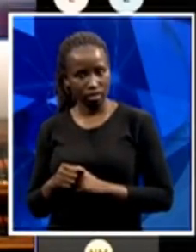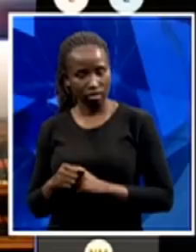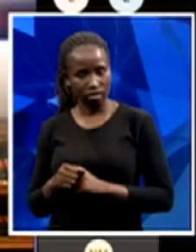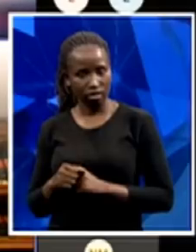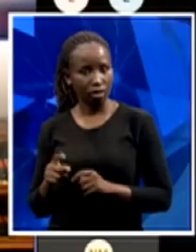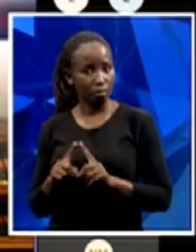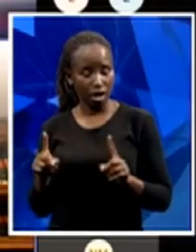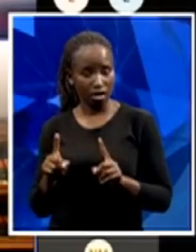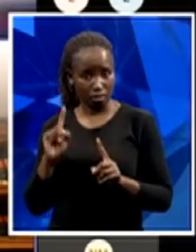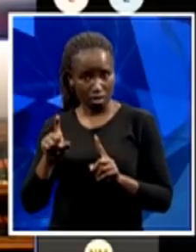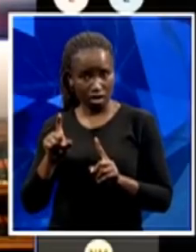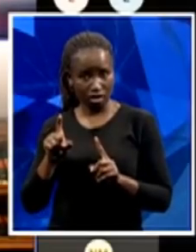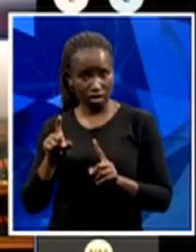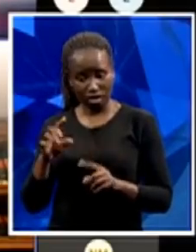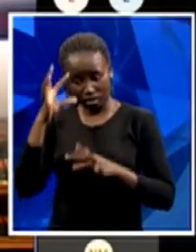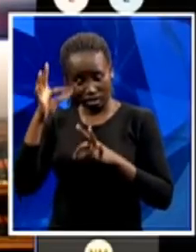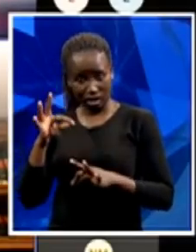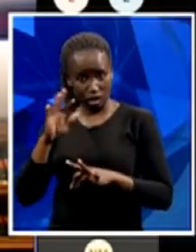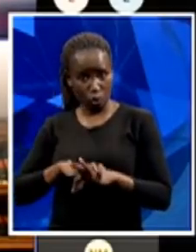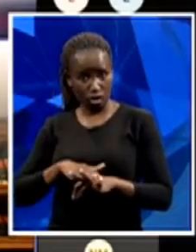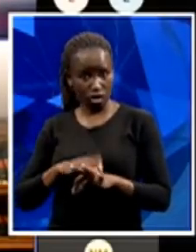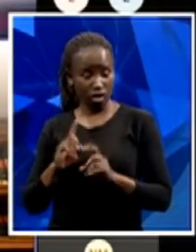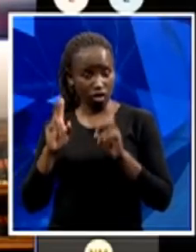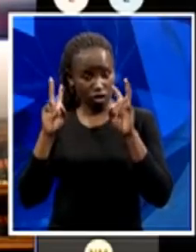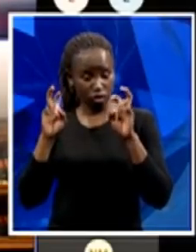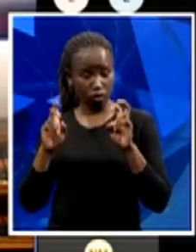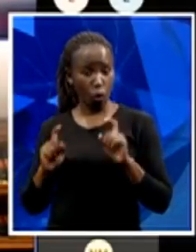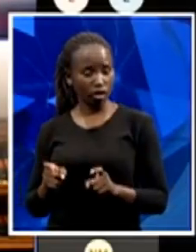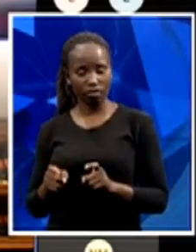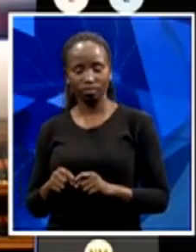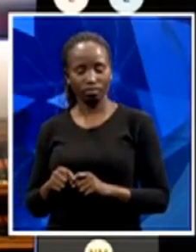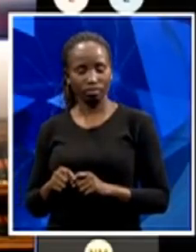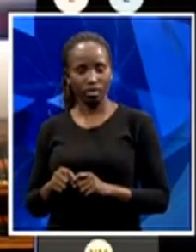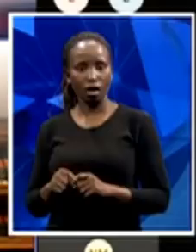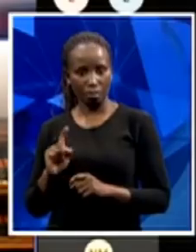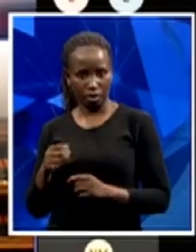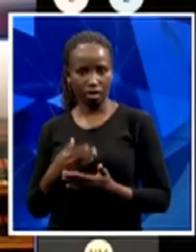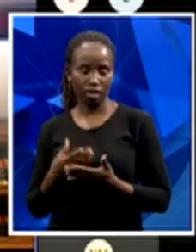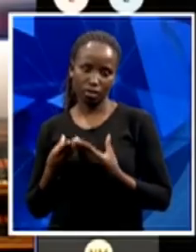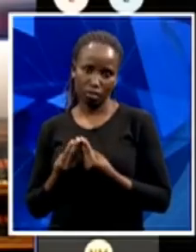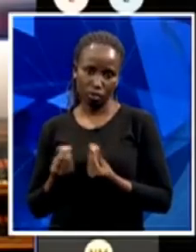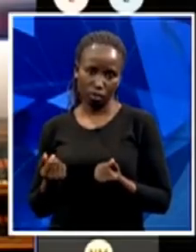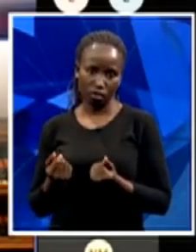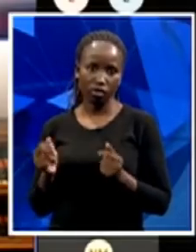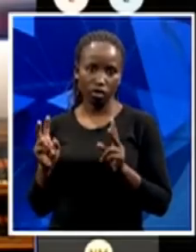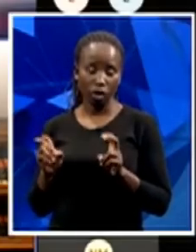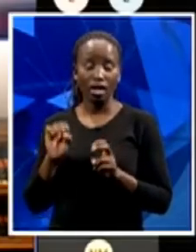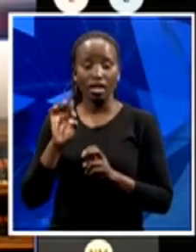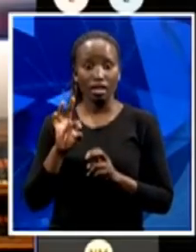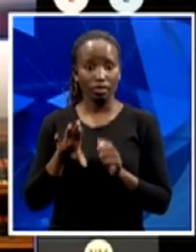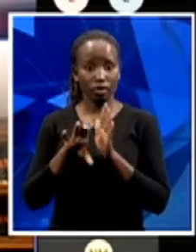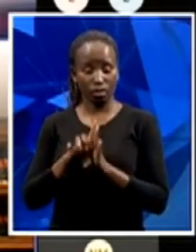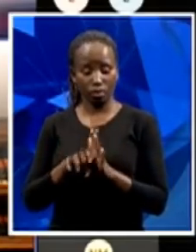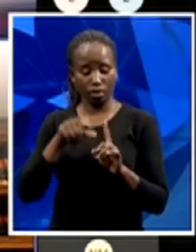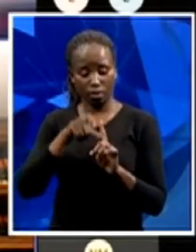obtain substantial redress in due course. If the applicants fail to do this, then